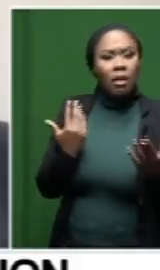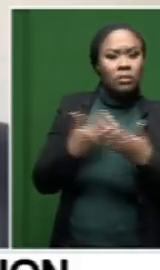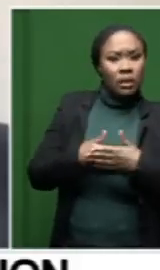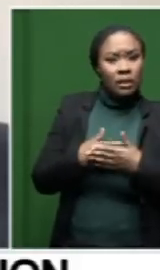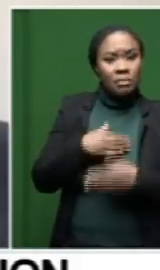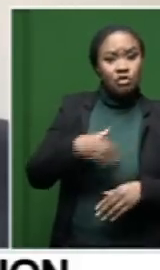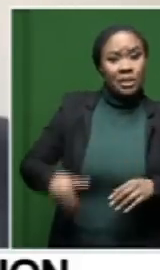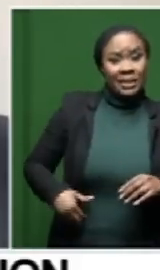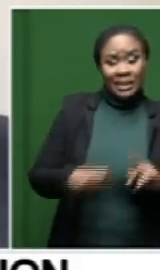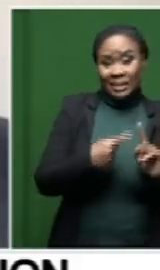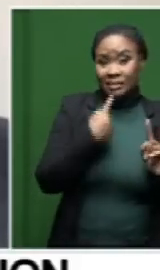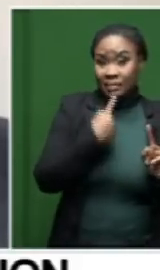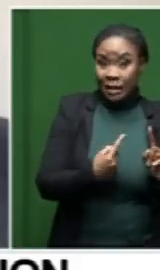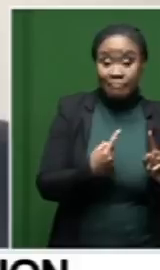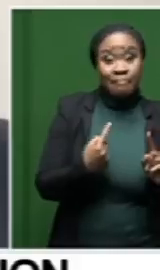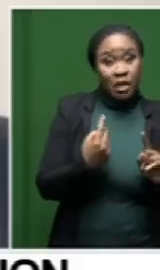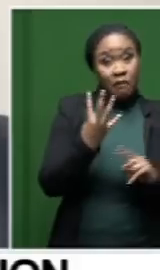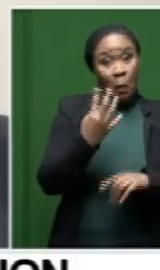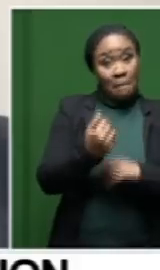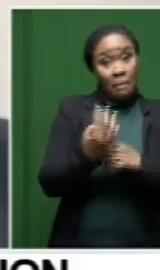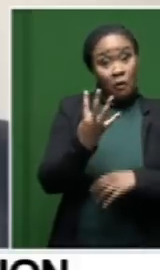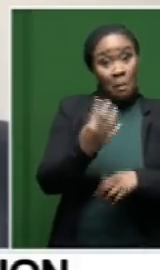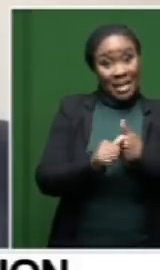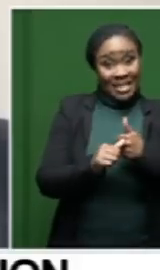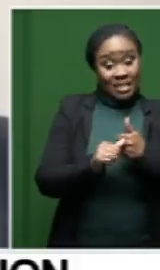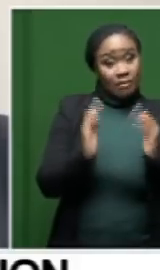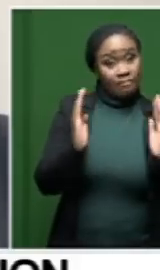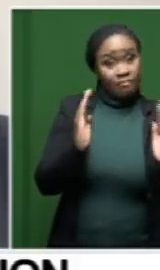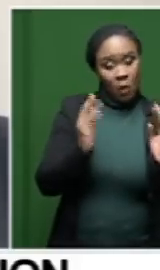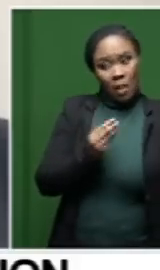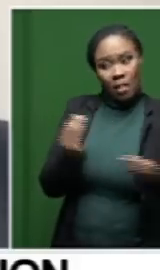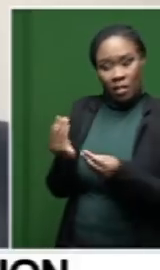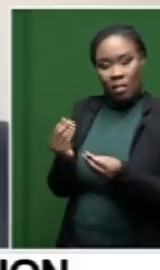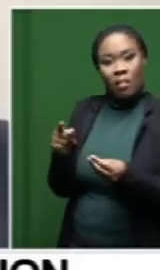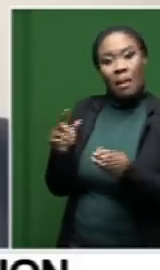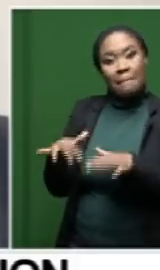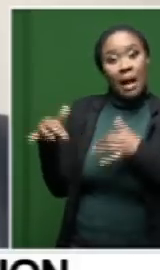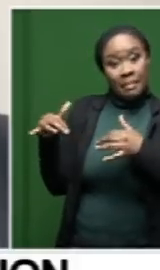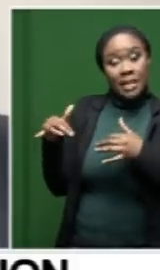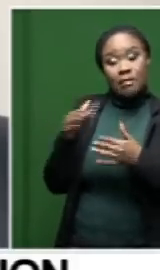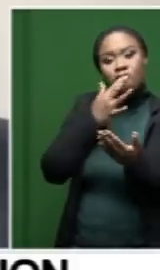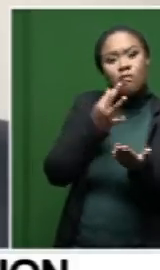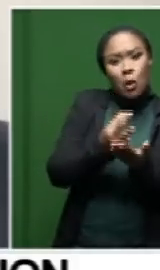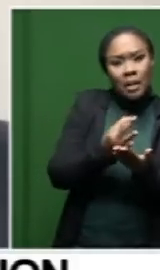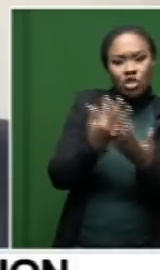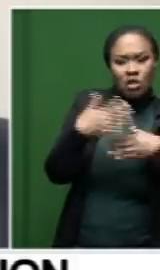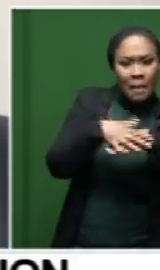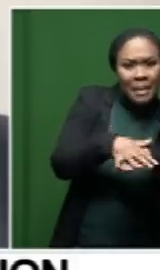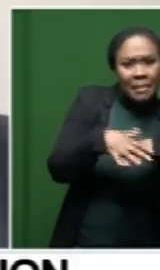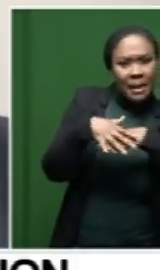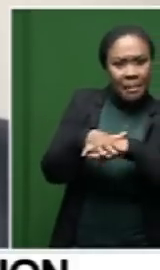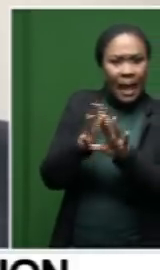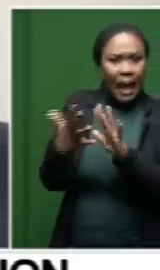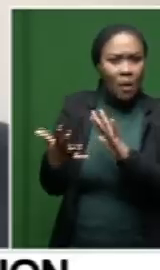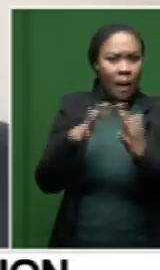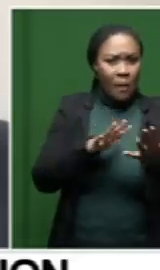the president that within 4 months he will present to Parliament an implementation plan. But of course, questions